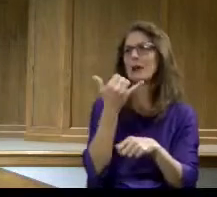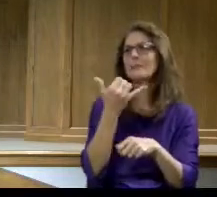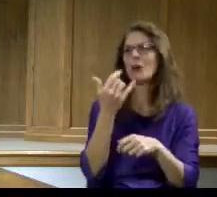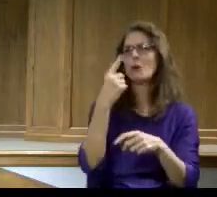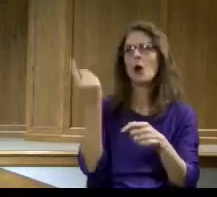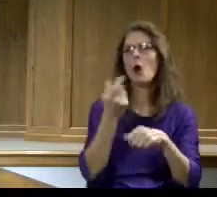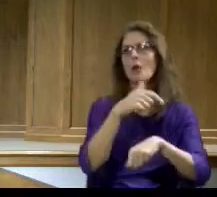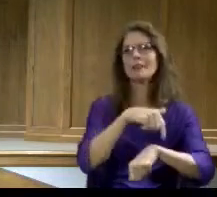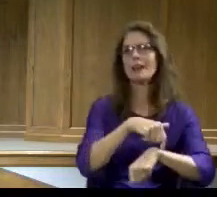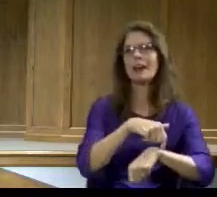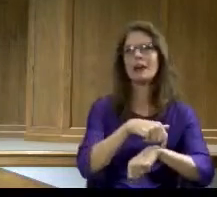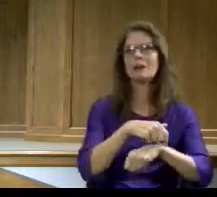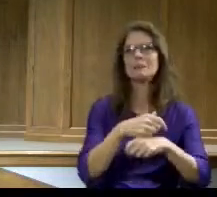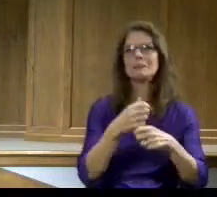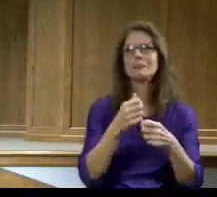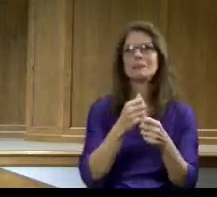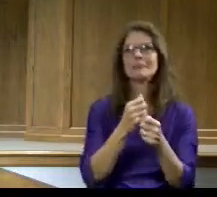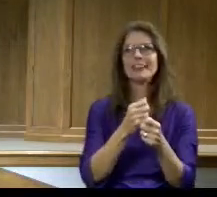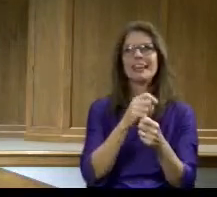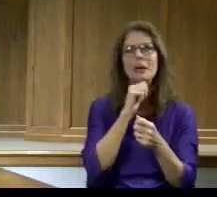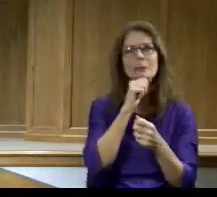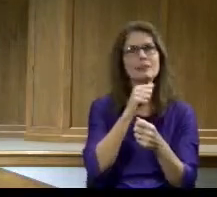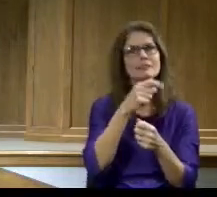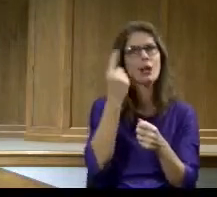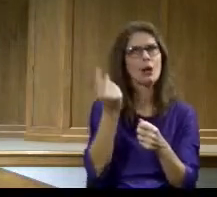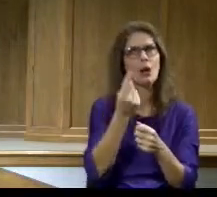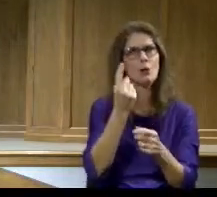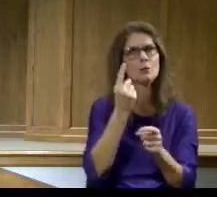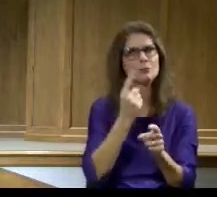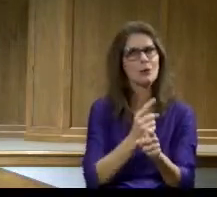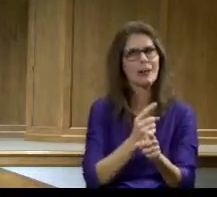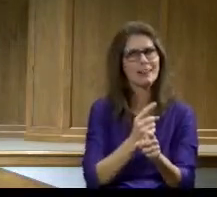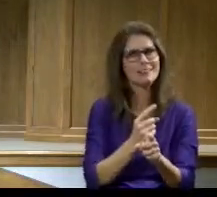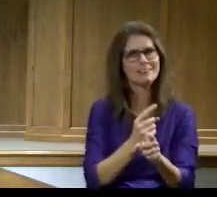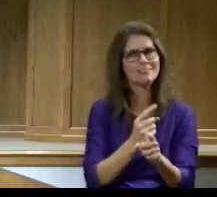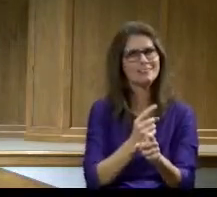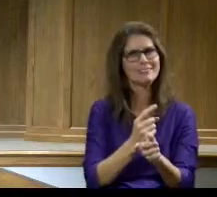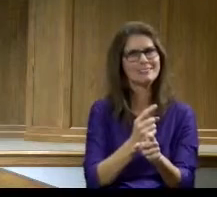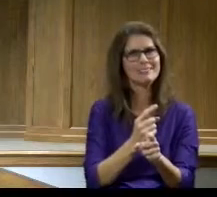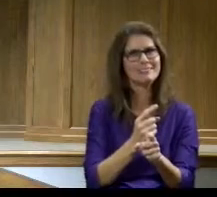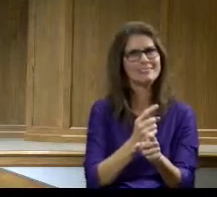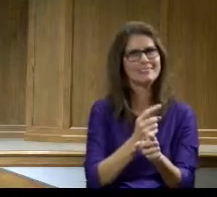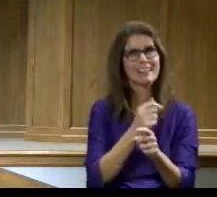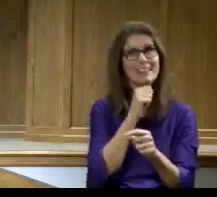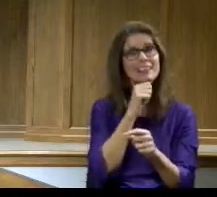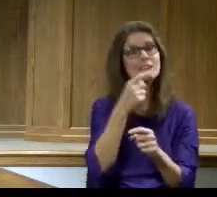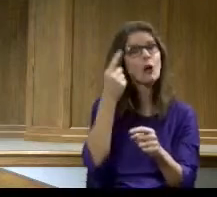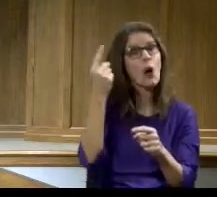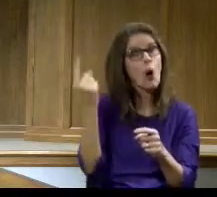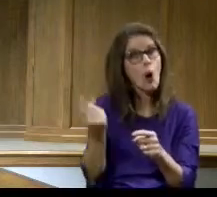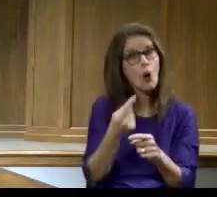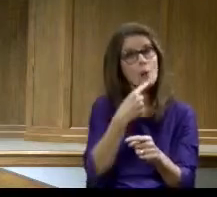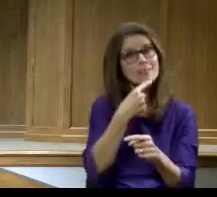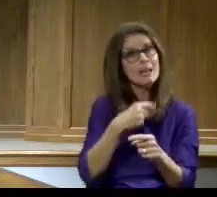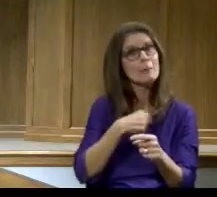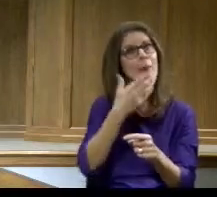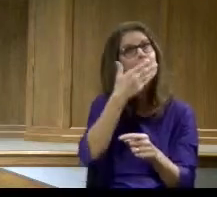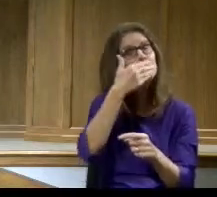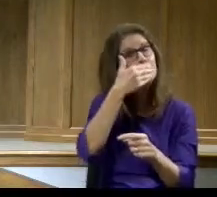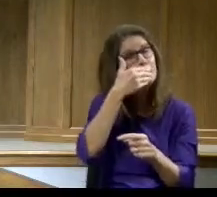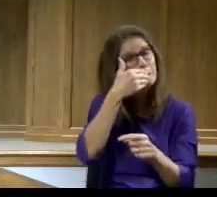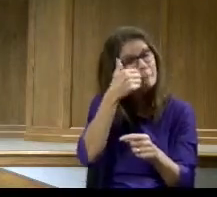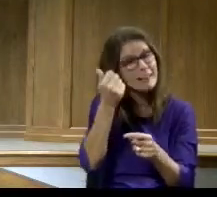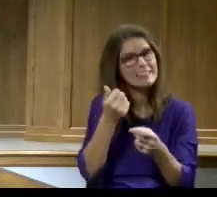But it's not always right. And it doesn't always tell me the best route.